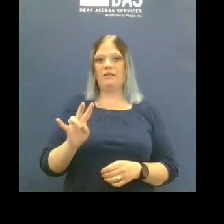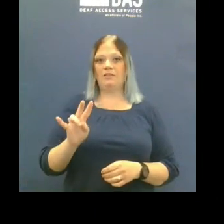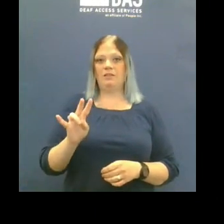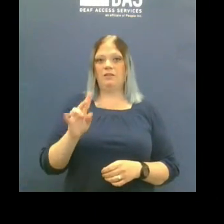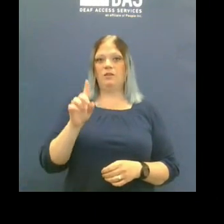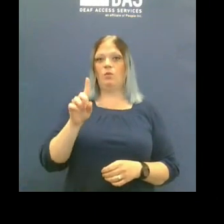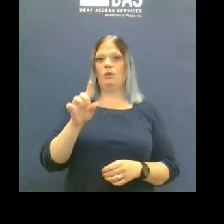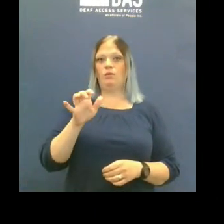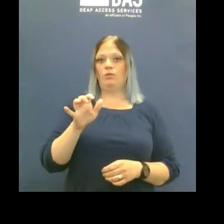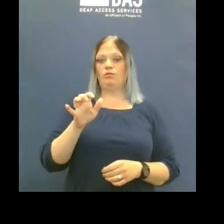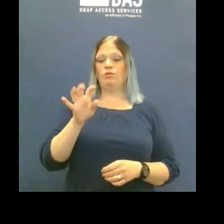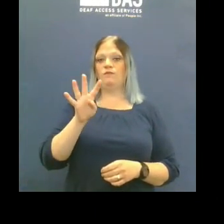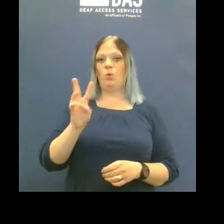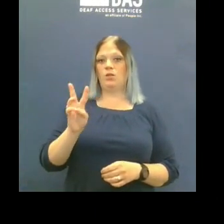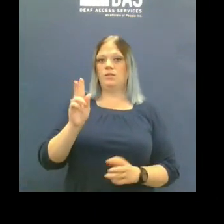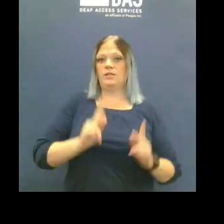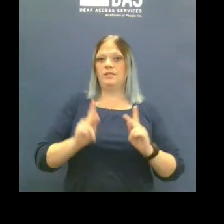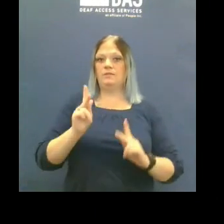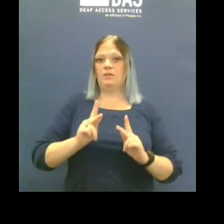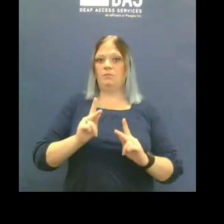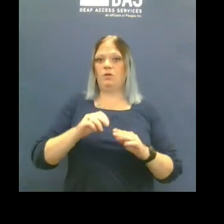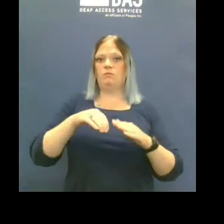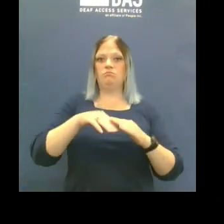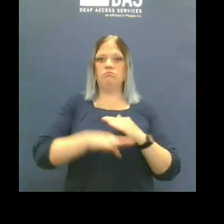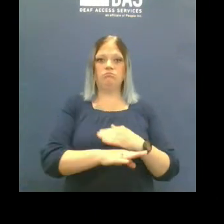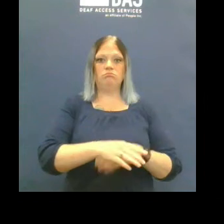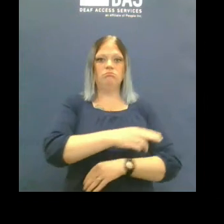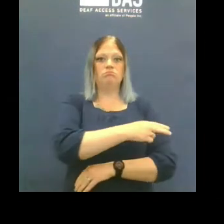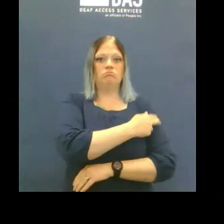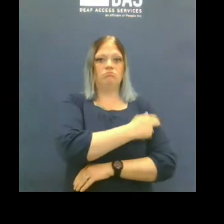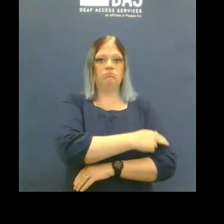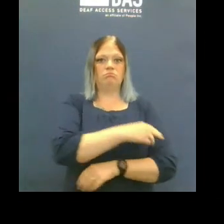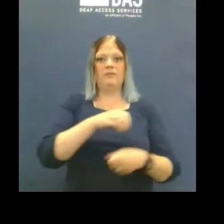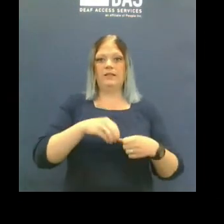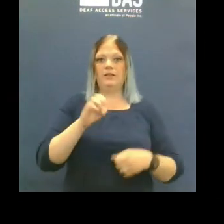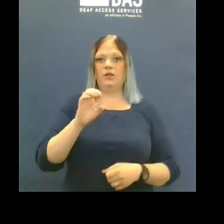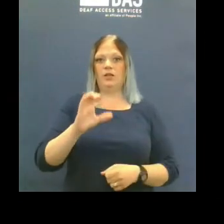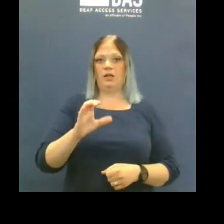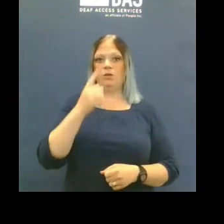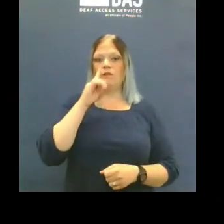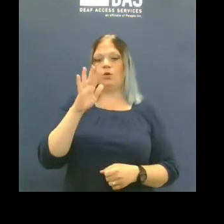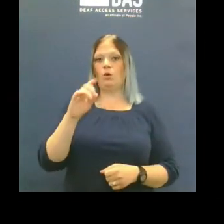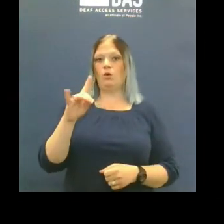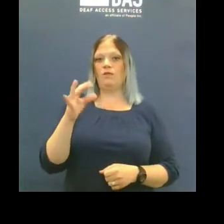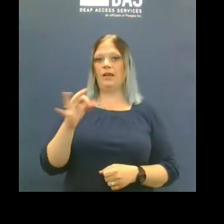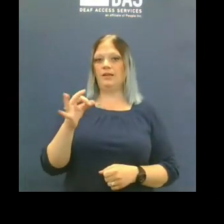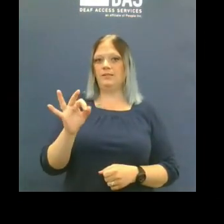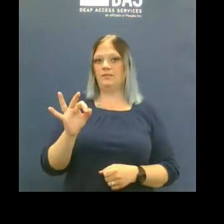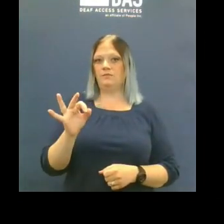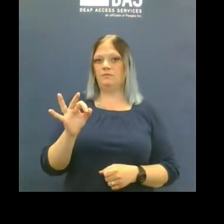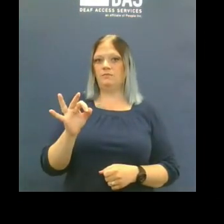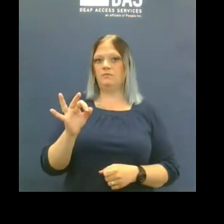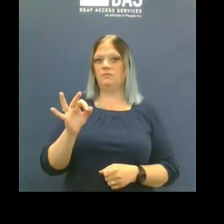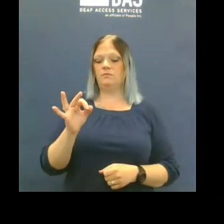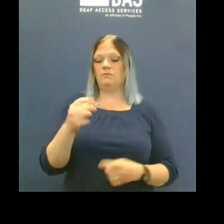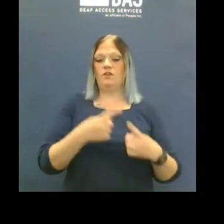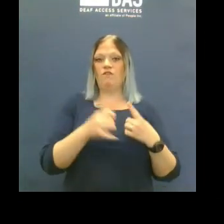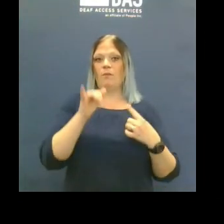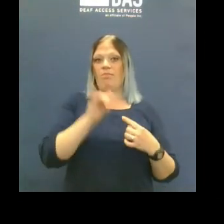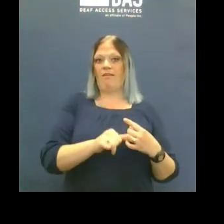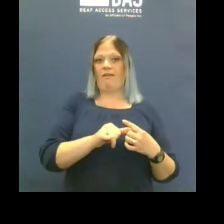were 146 individuals who were admitted to Erie County hospitals for COVID-19. And of